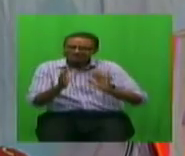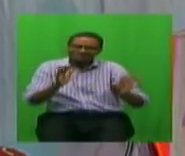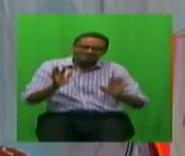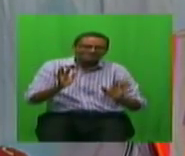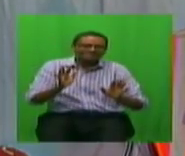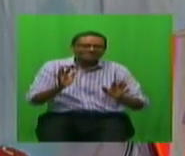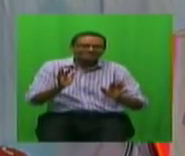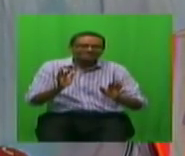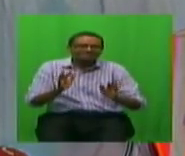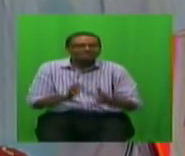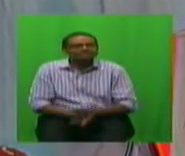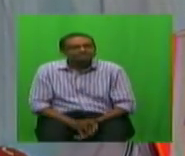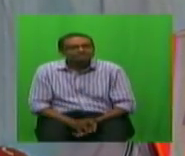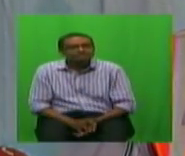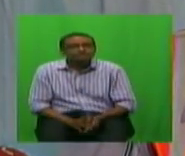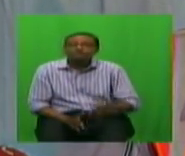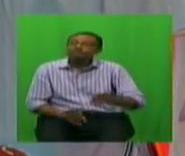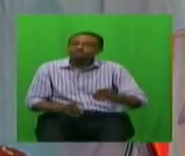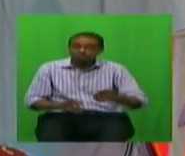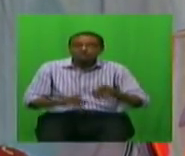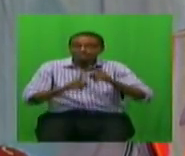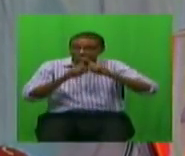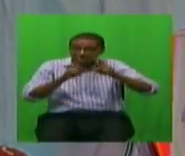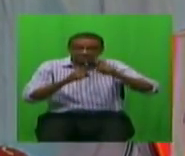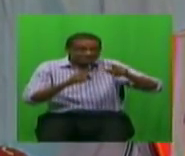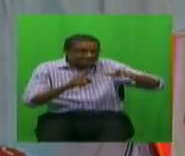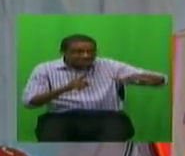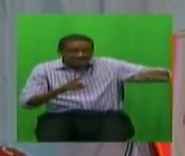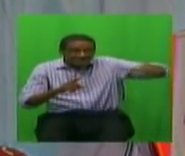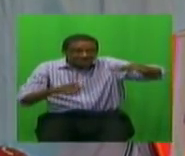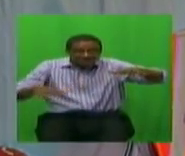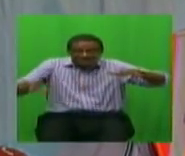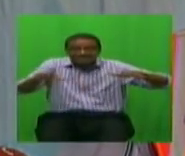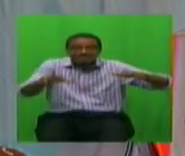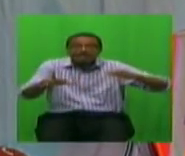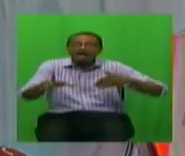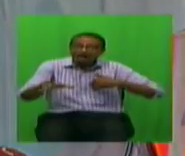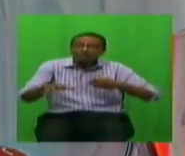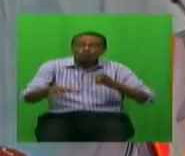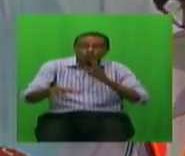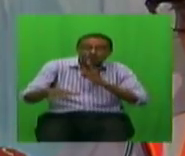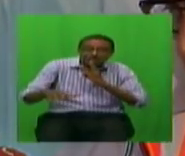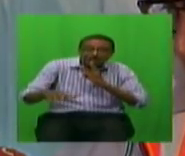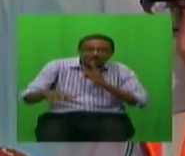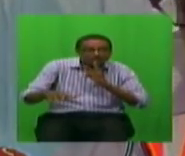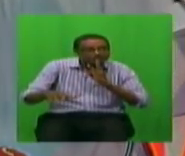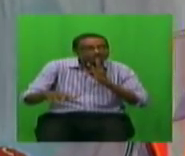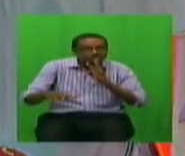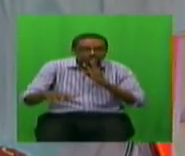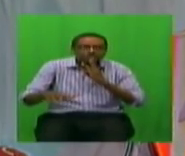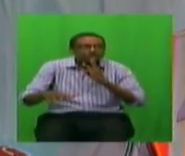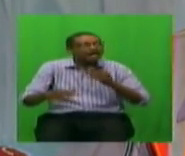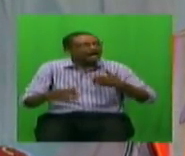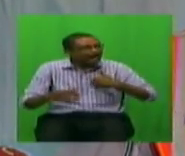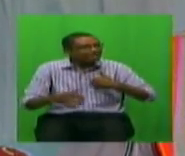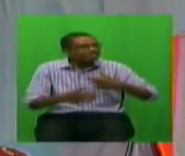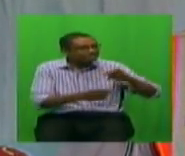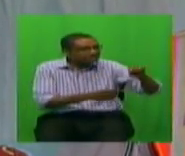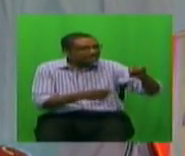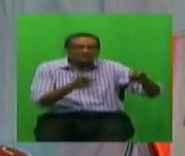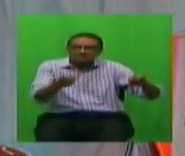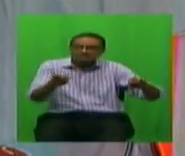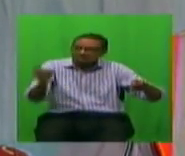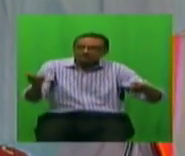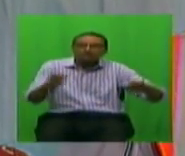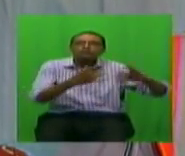have pumps working throughout the areas that is underwater. As a matter of fact, Minister of Agriculture would tell you that up to last night, 10